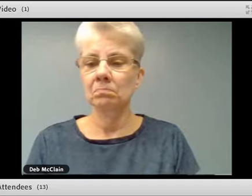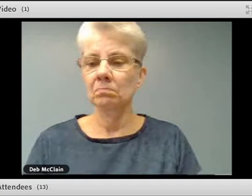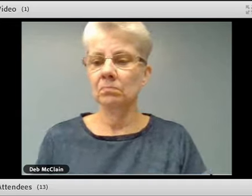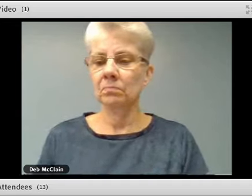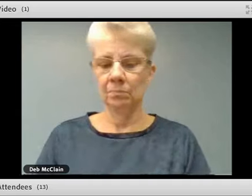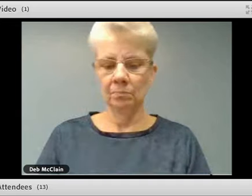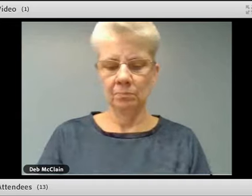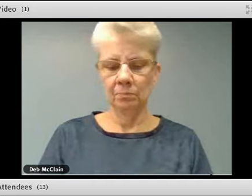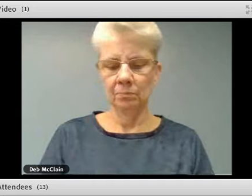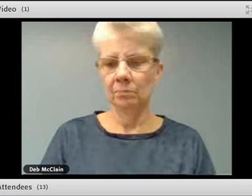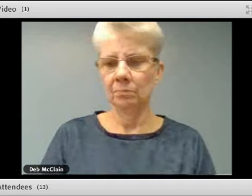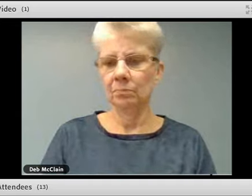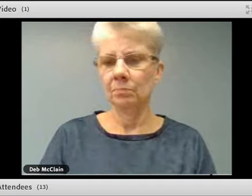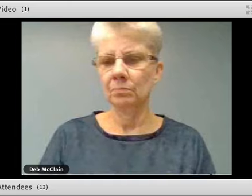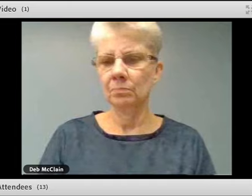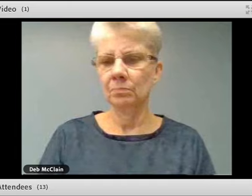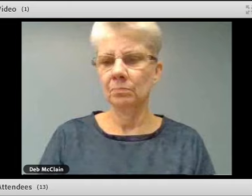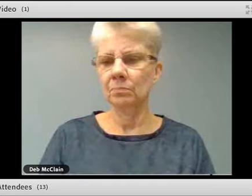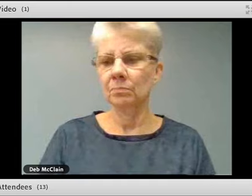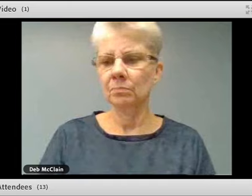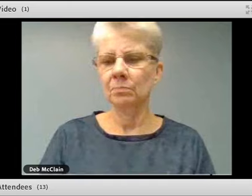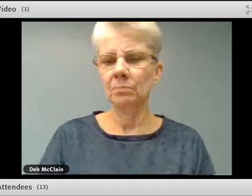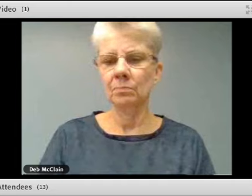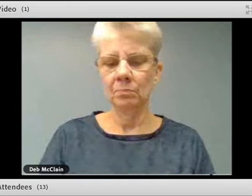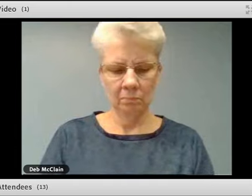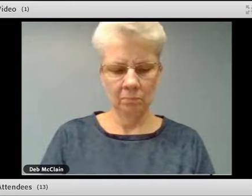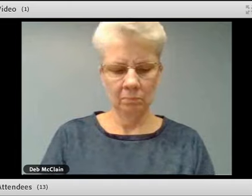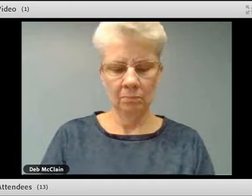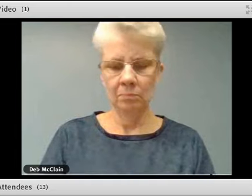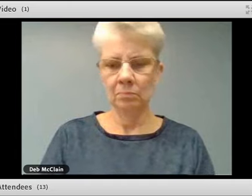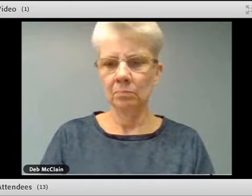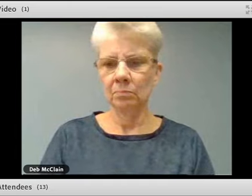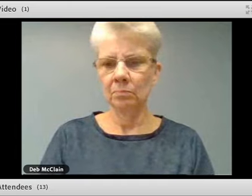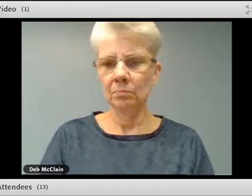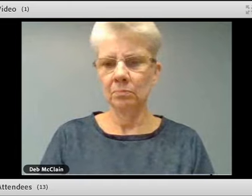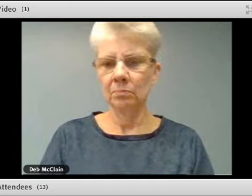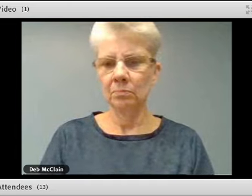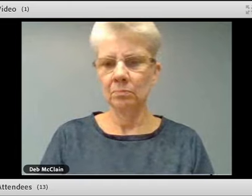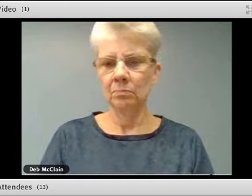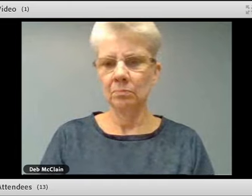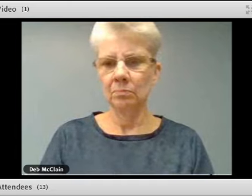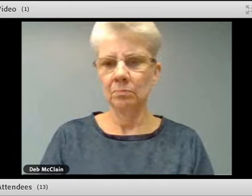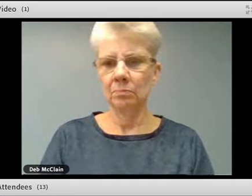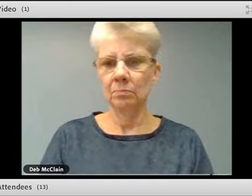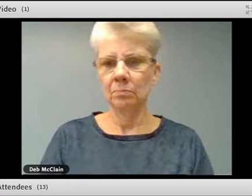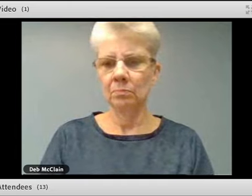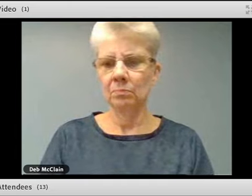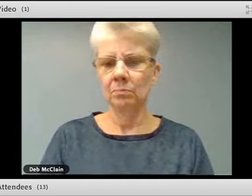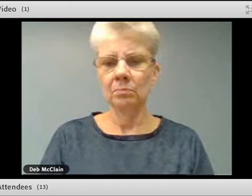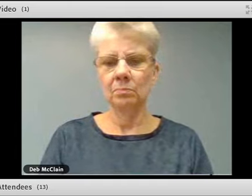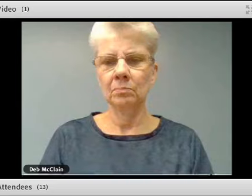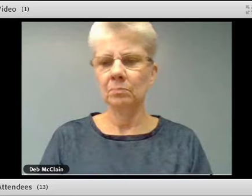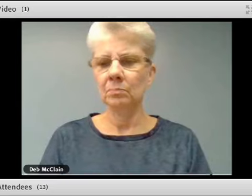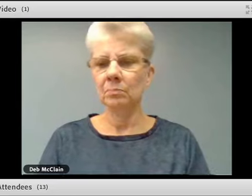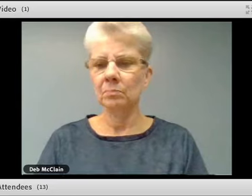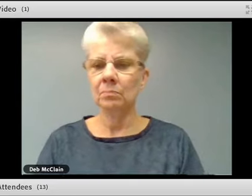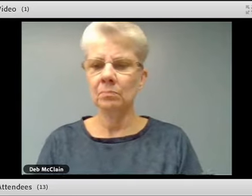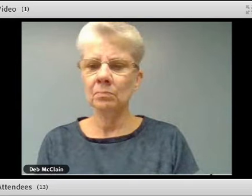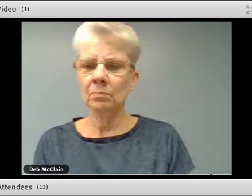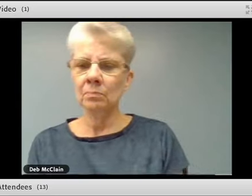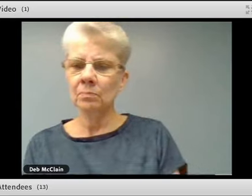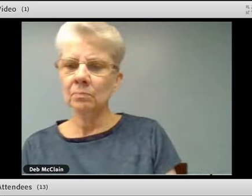saw somebody typing, but then it stopped. Oh, okay. So if there are no questions, thank you, Kayla, for